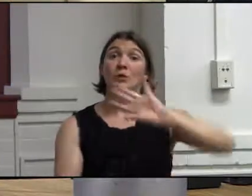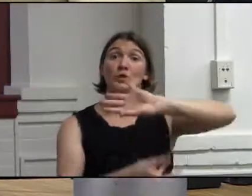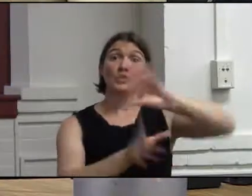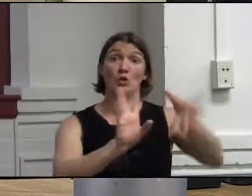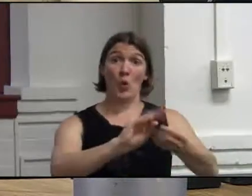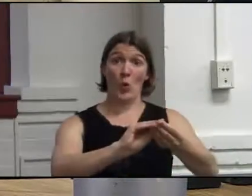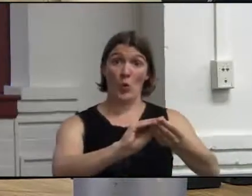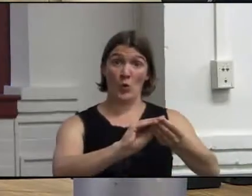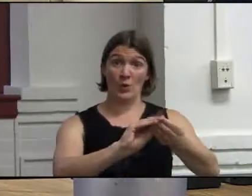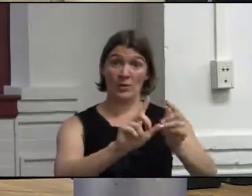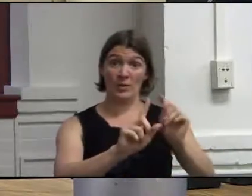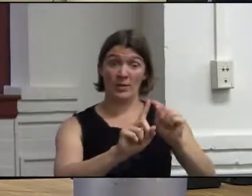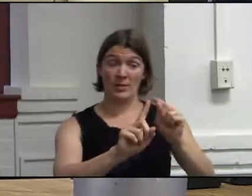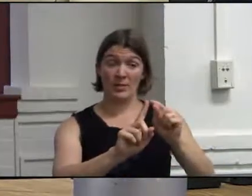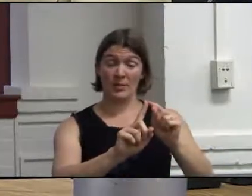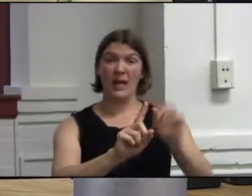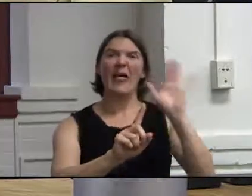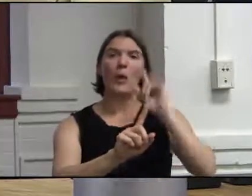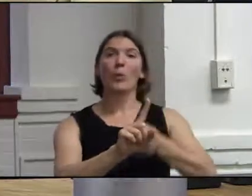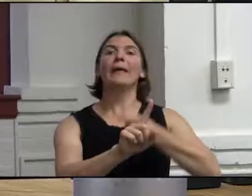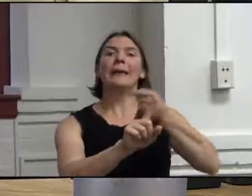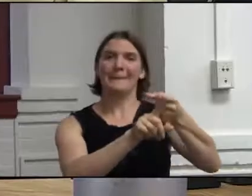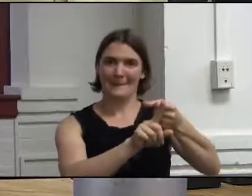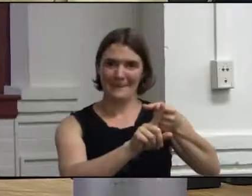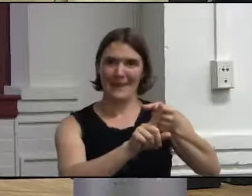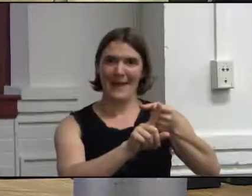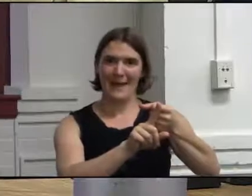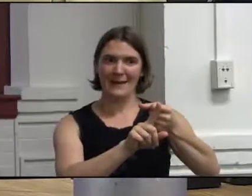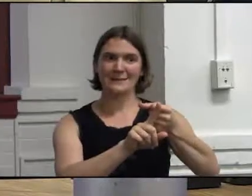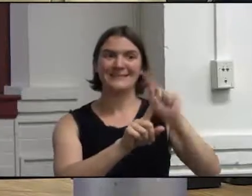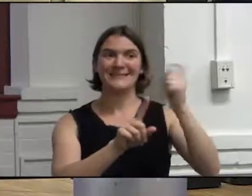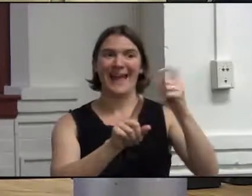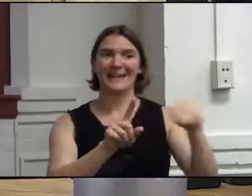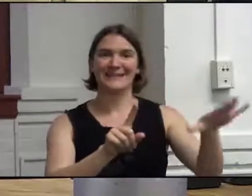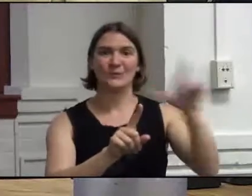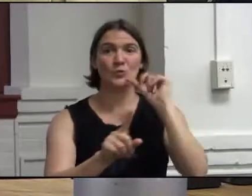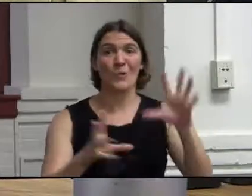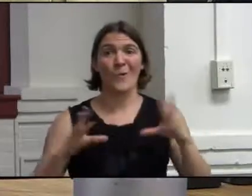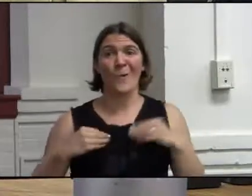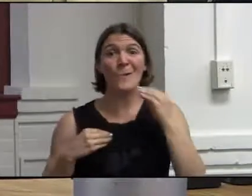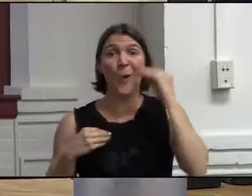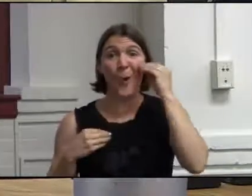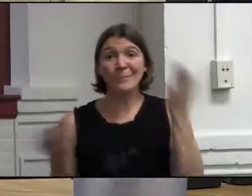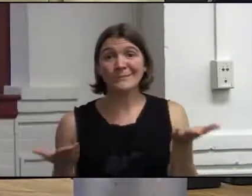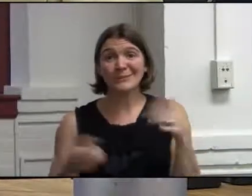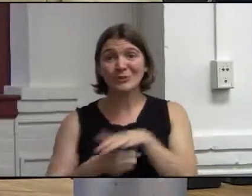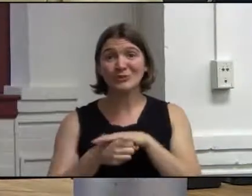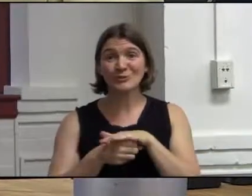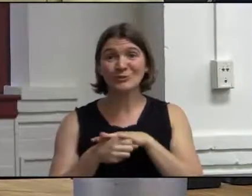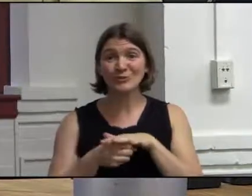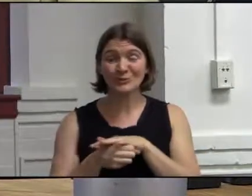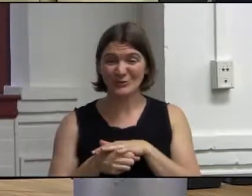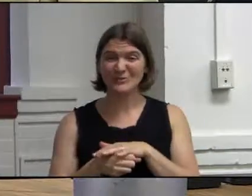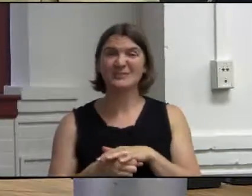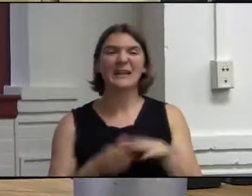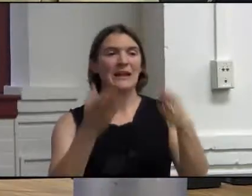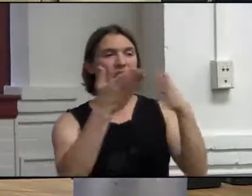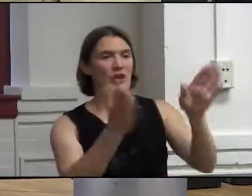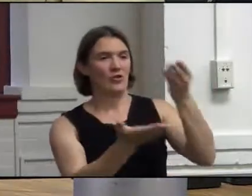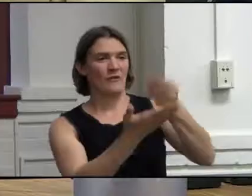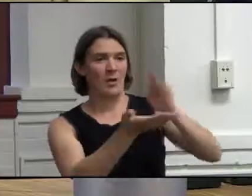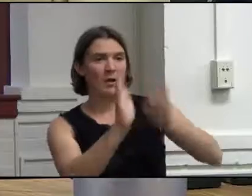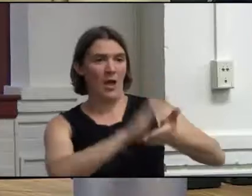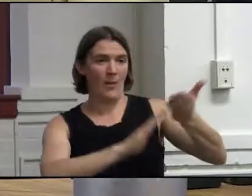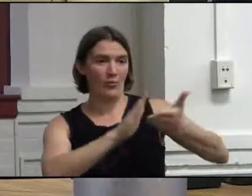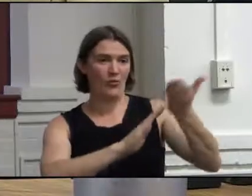that is what will affect most property owners in town is the general fund